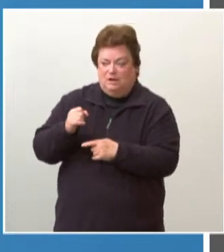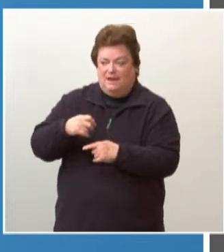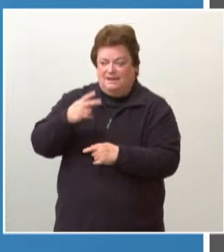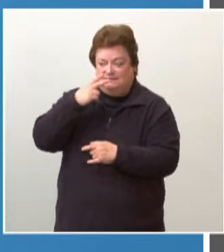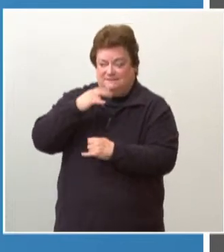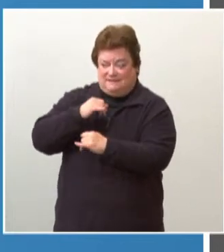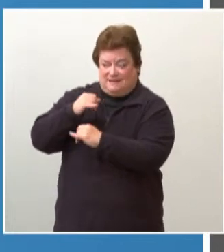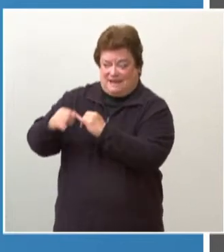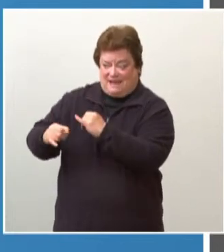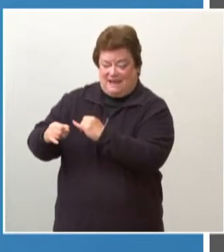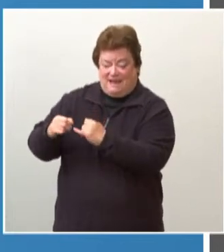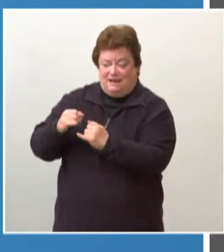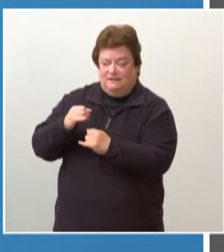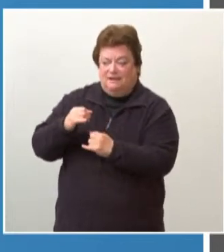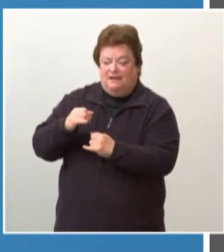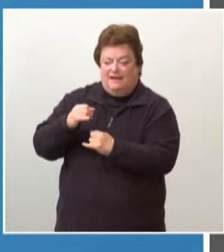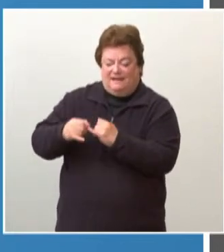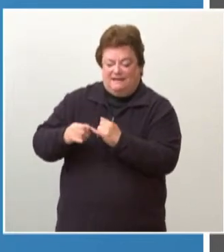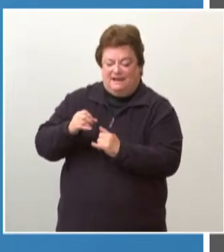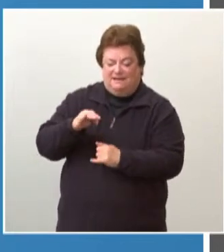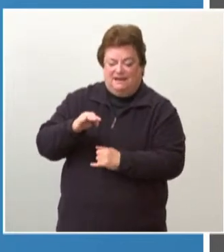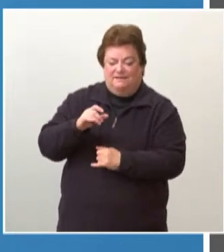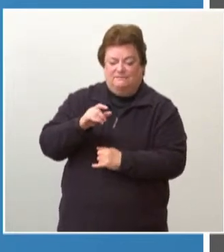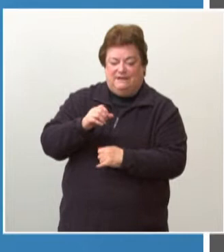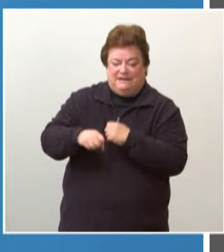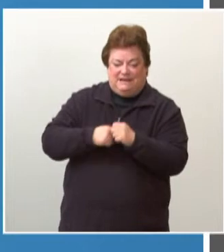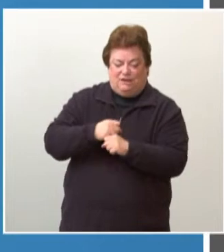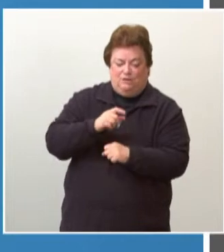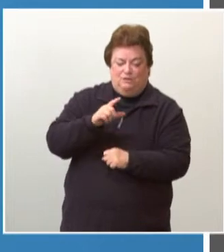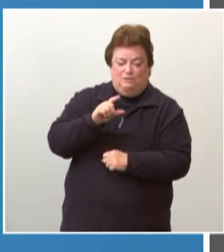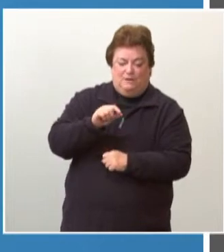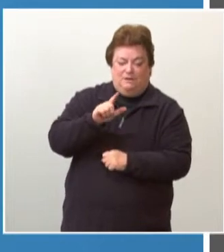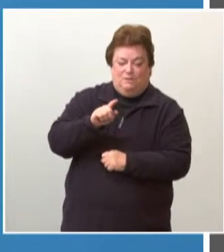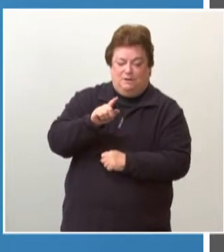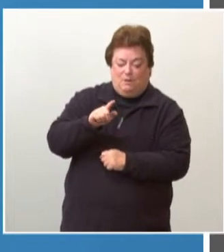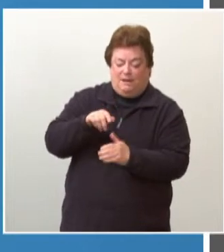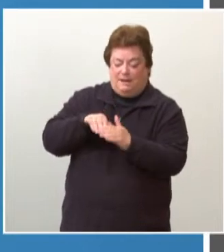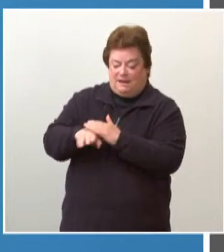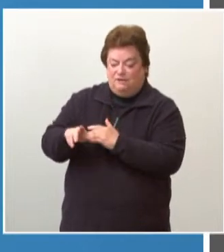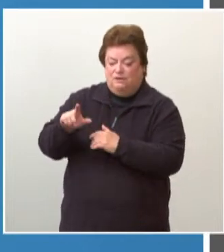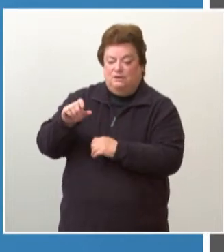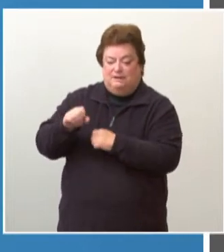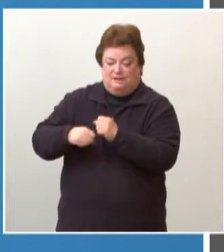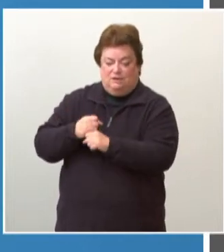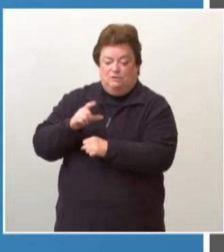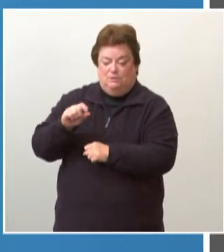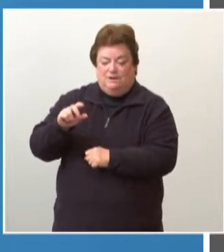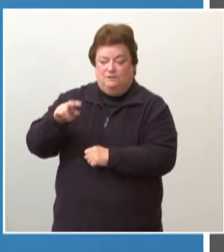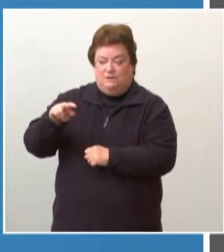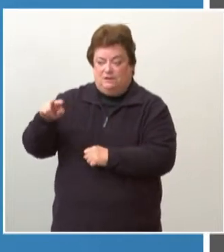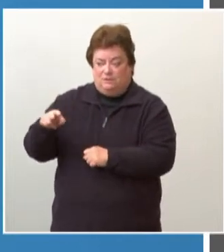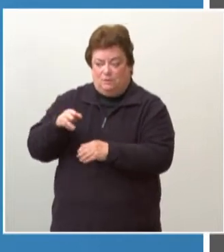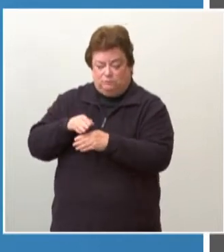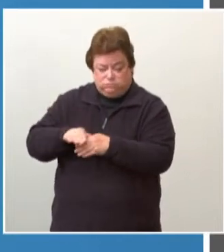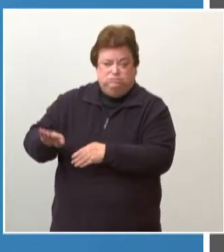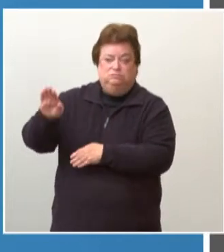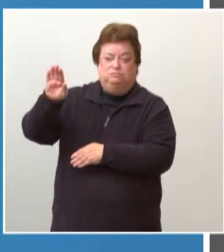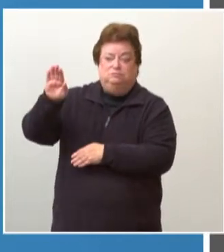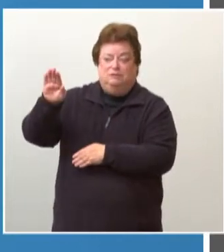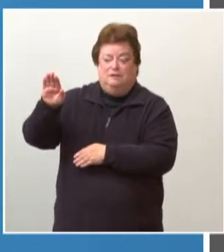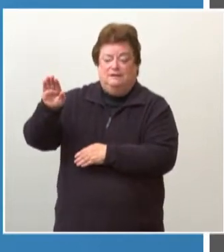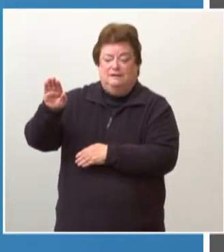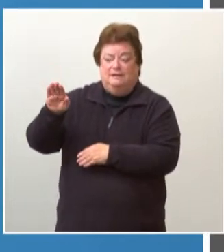at the end of 2021 and into 2022. Over a 2-week period, the number of new cases